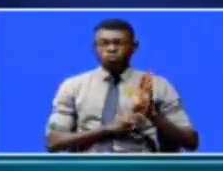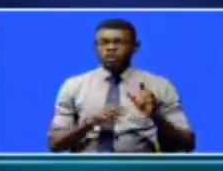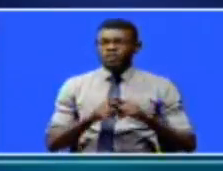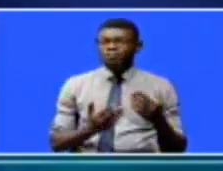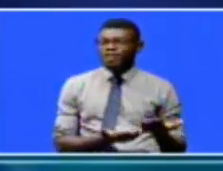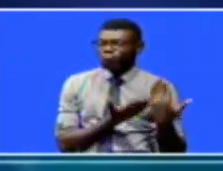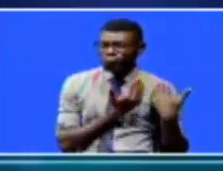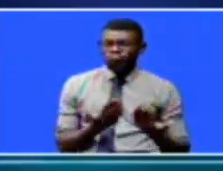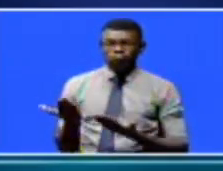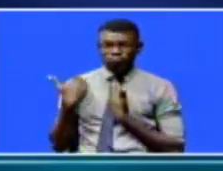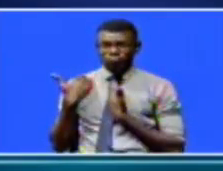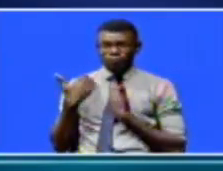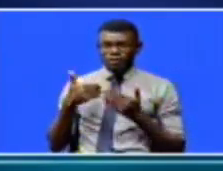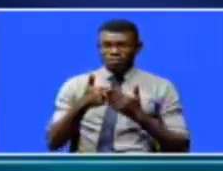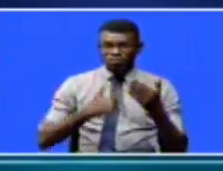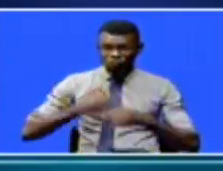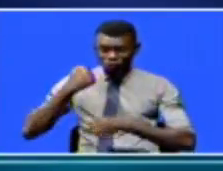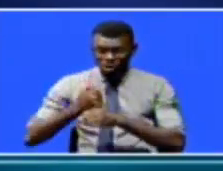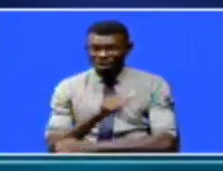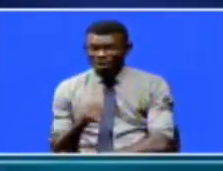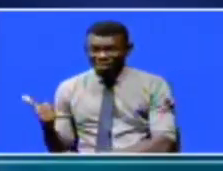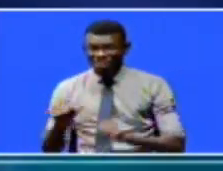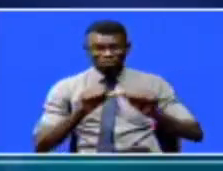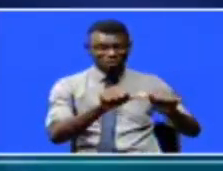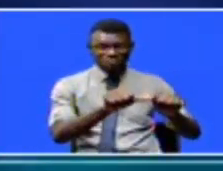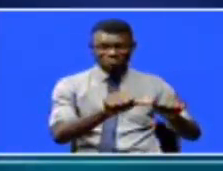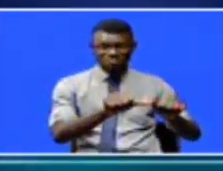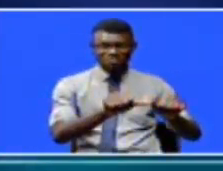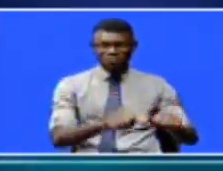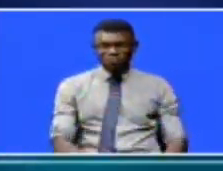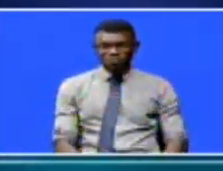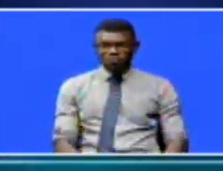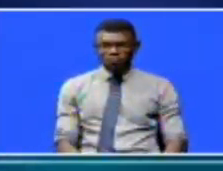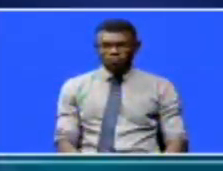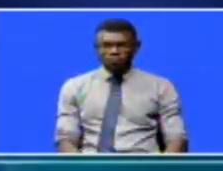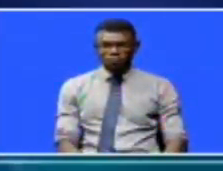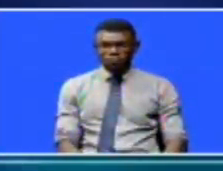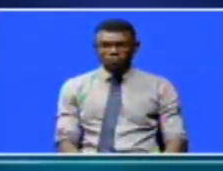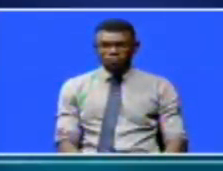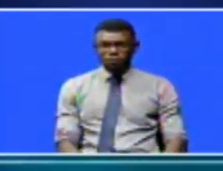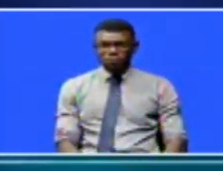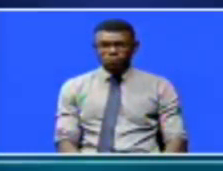before resuming other duties. Dr. Masi Korir, KTN News.